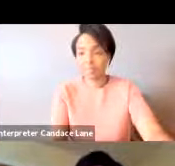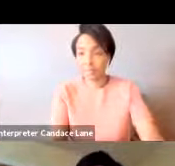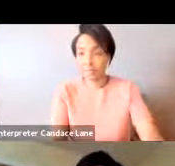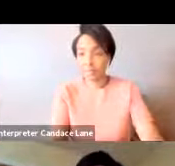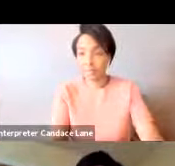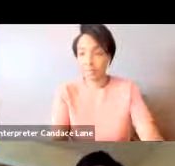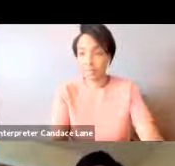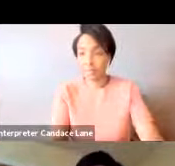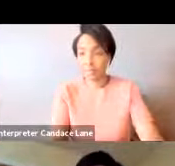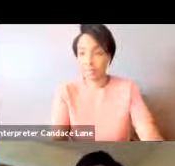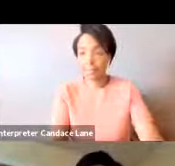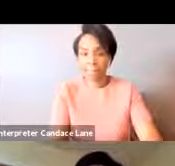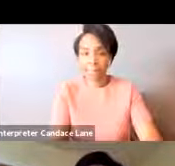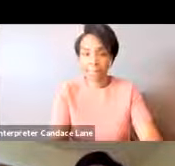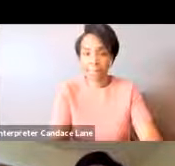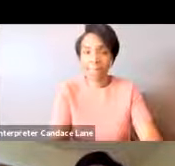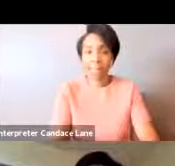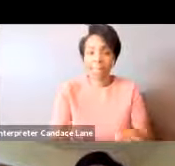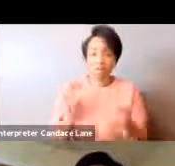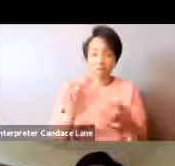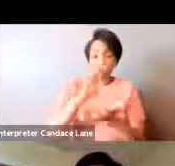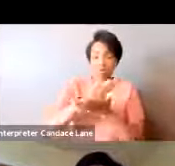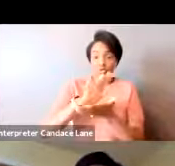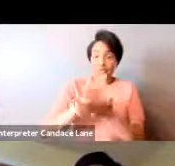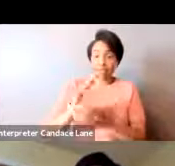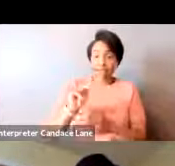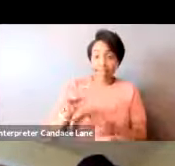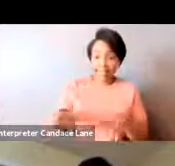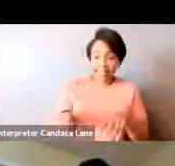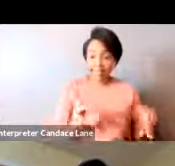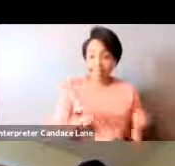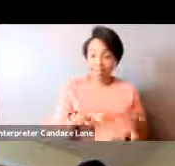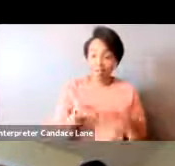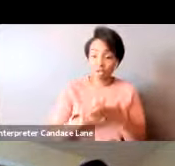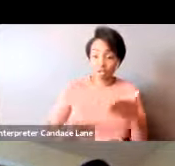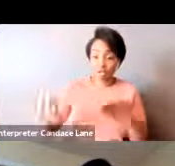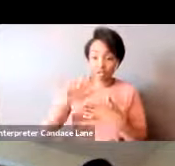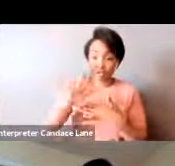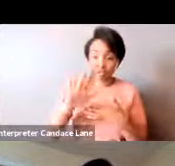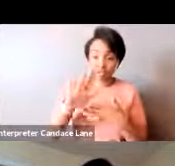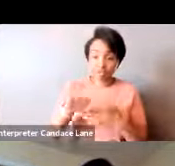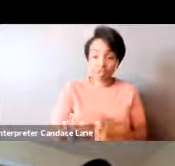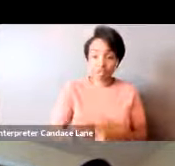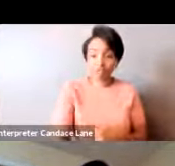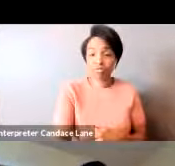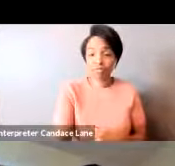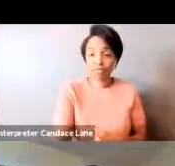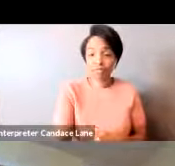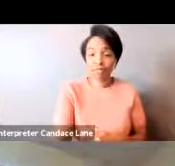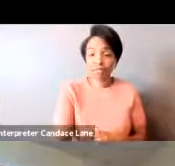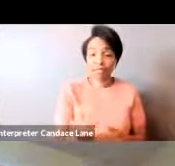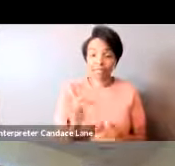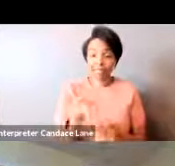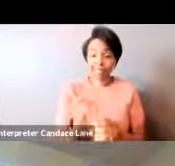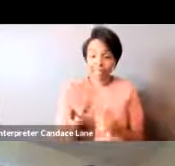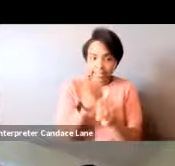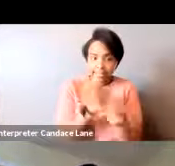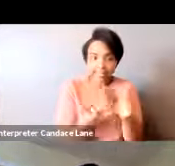of Arts and Humanity at Lehman College, CUNY Center for Humanities, and Lift Every Voice